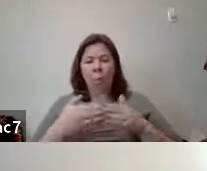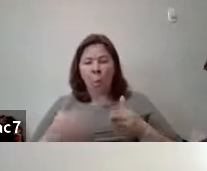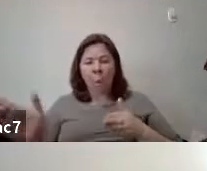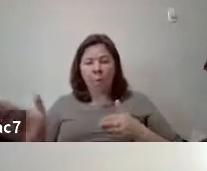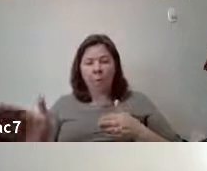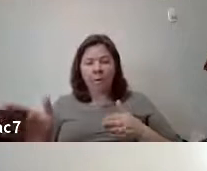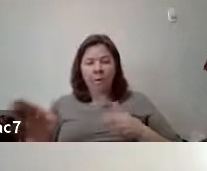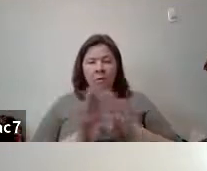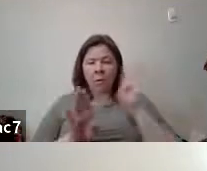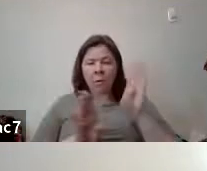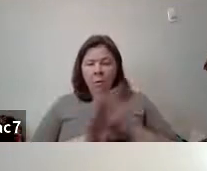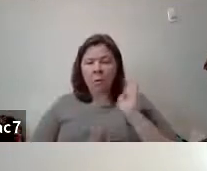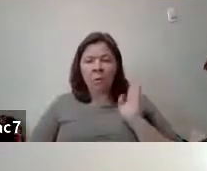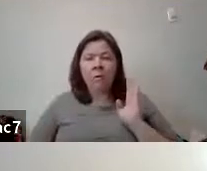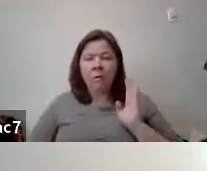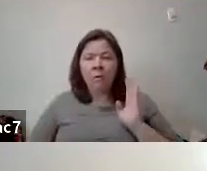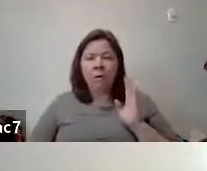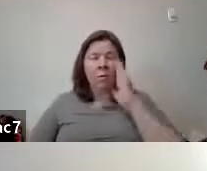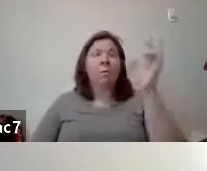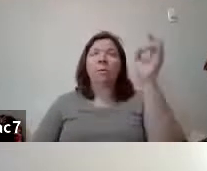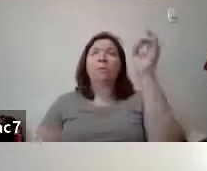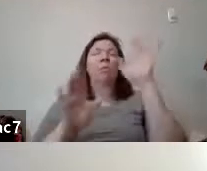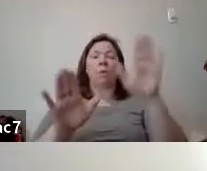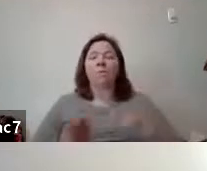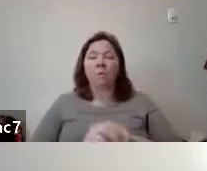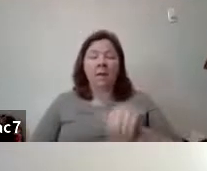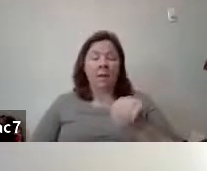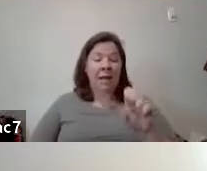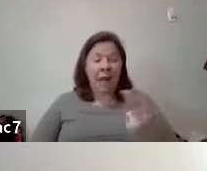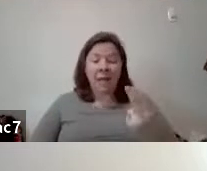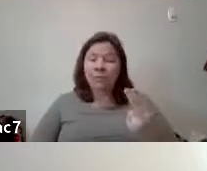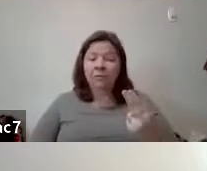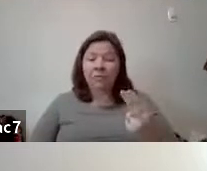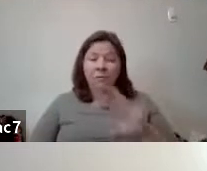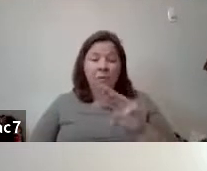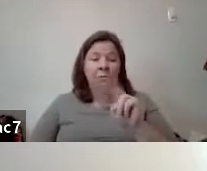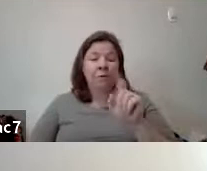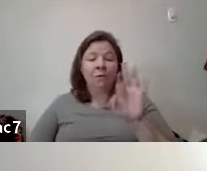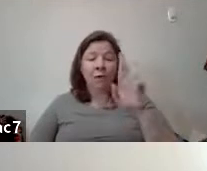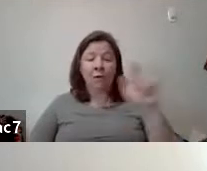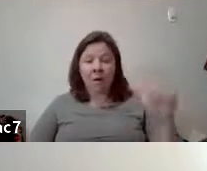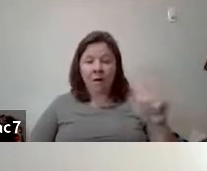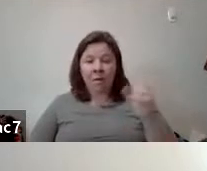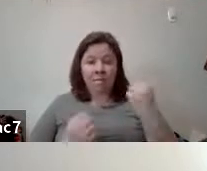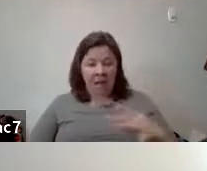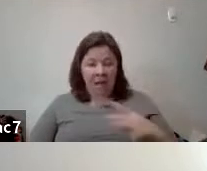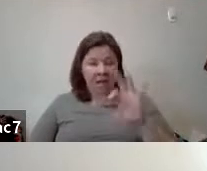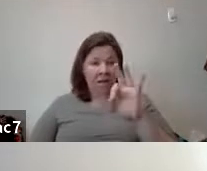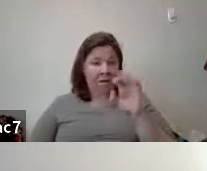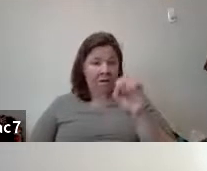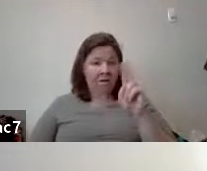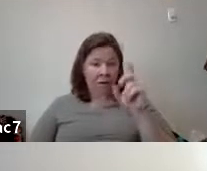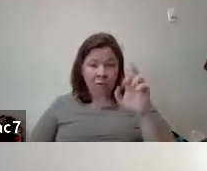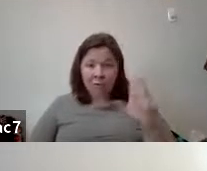going into soft launch, which is going to be fantastic. Ash Forrest said that there's going to be a lot of founders who